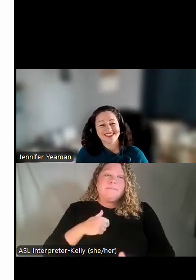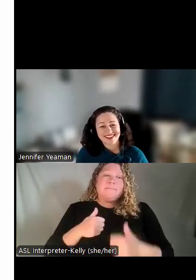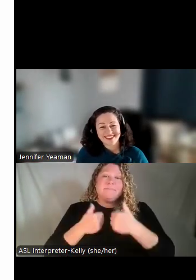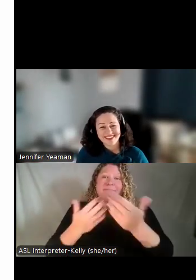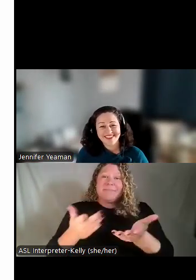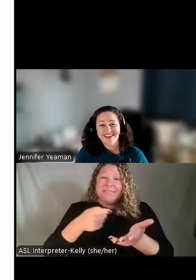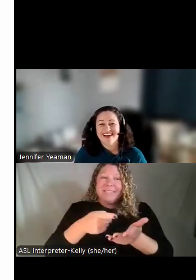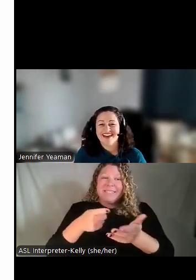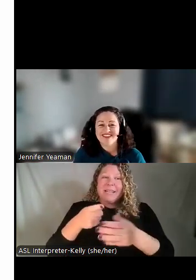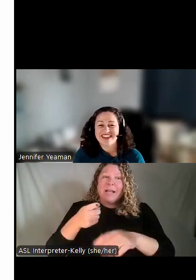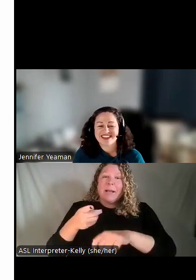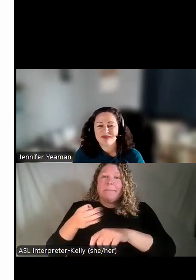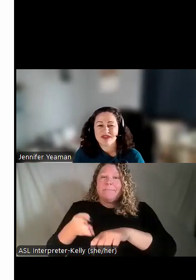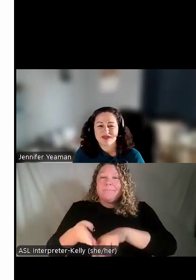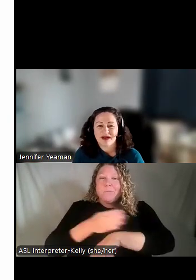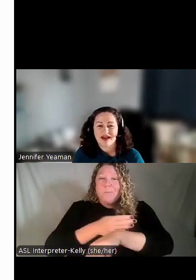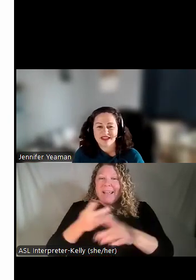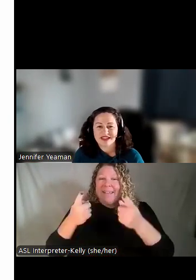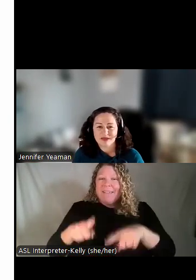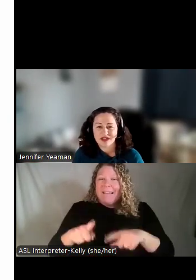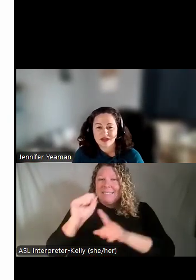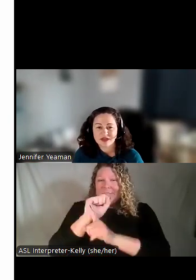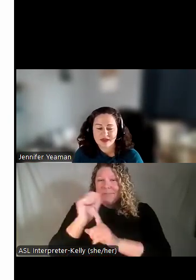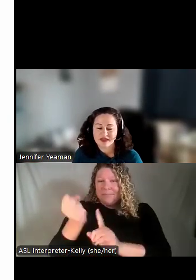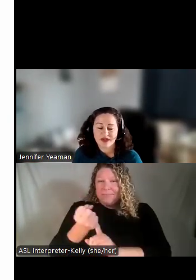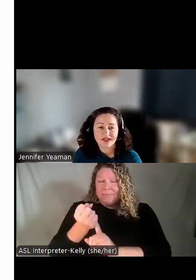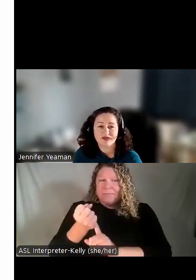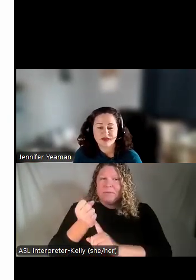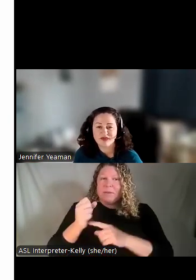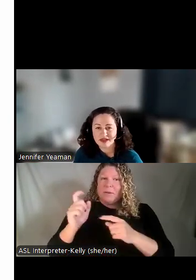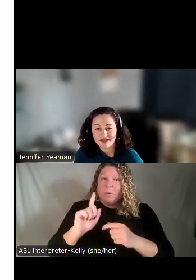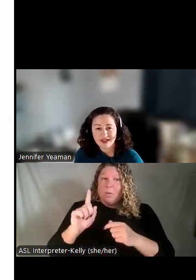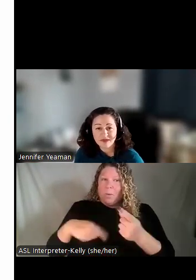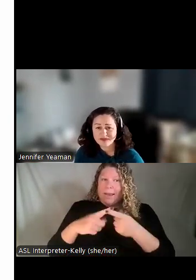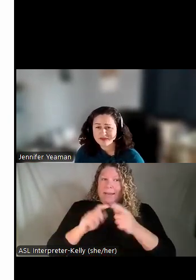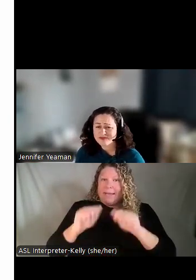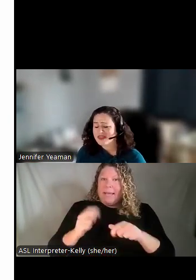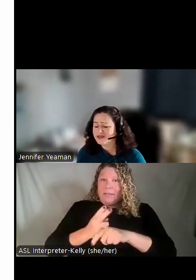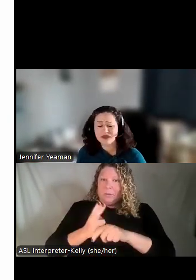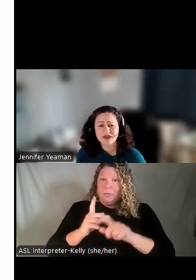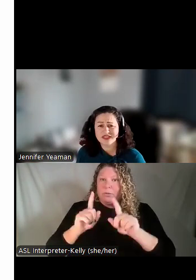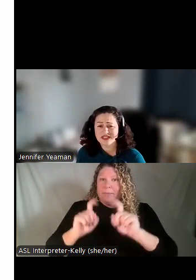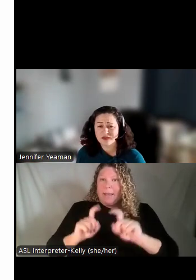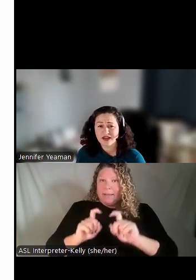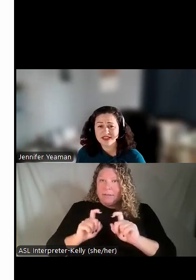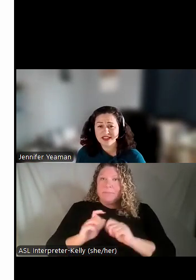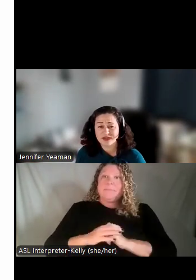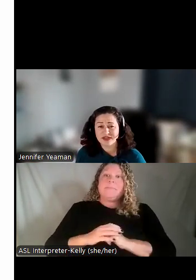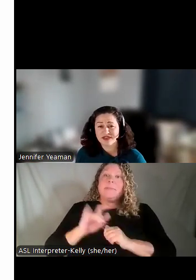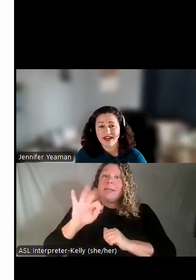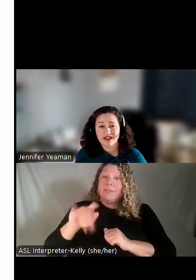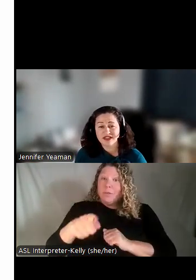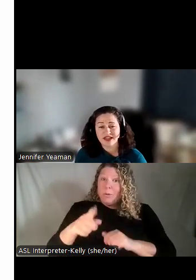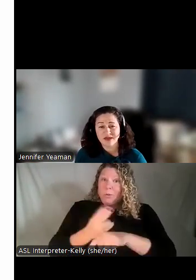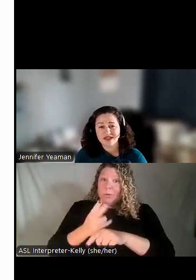improvement event scenario, an example of where pilots can be used within the process improvement event. If you use a different process